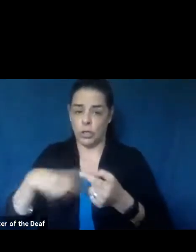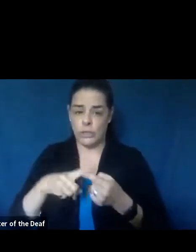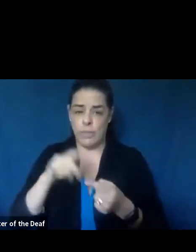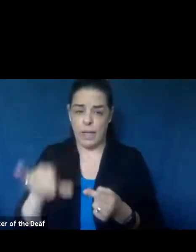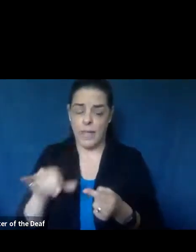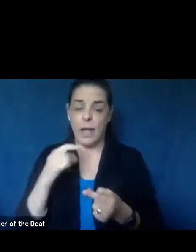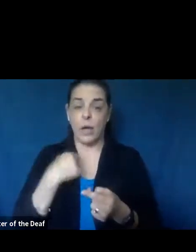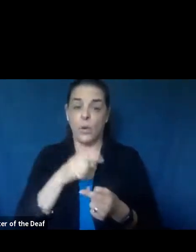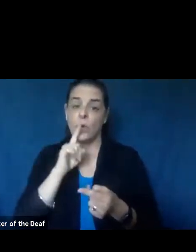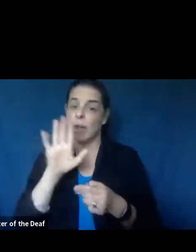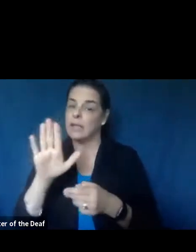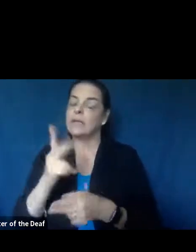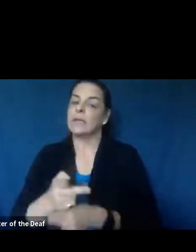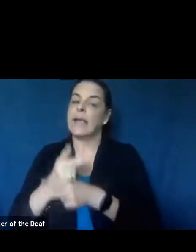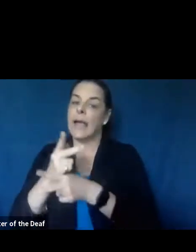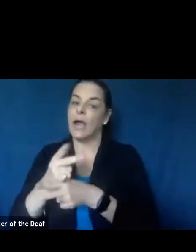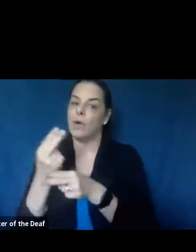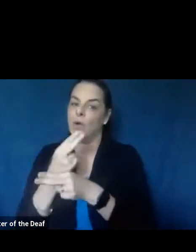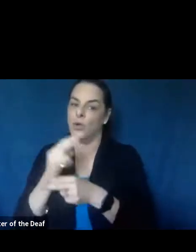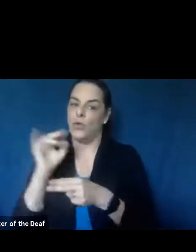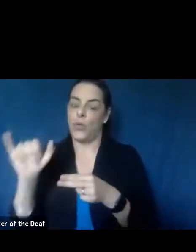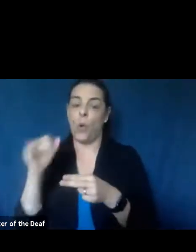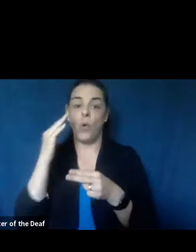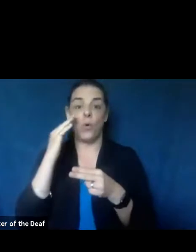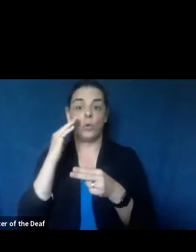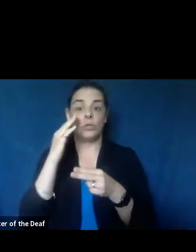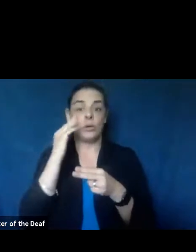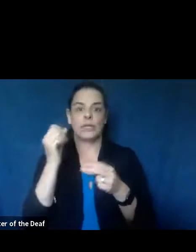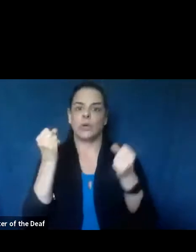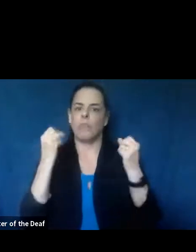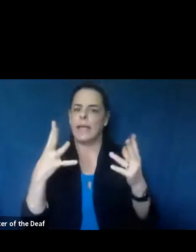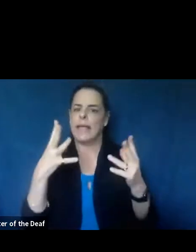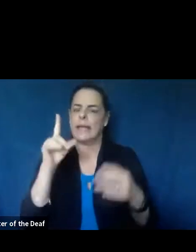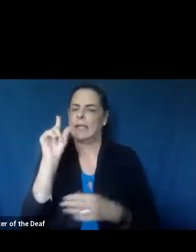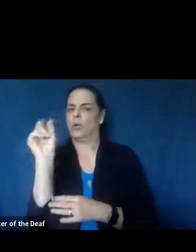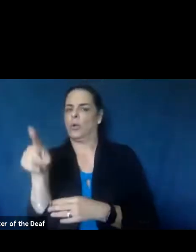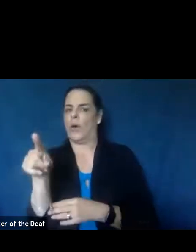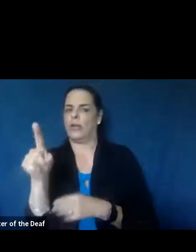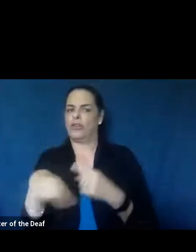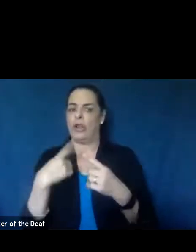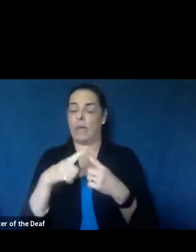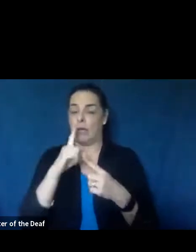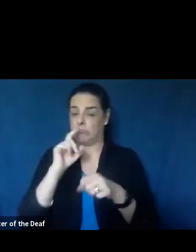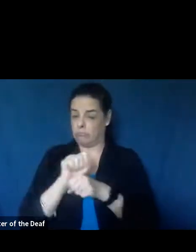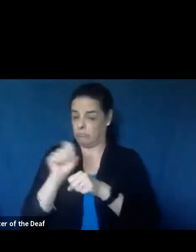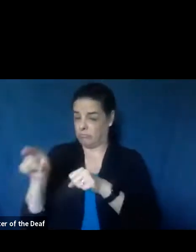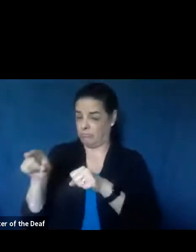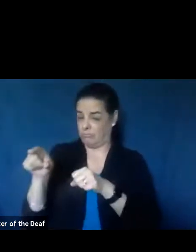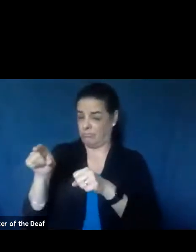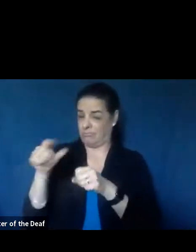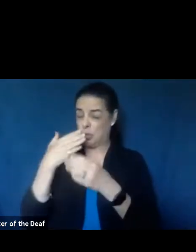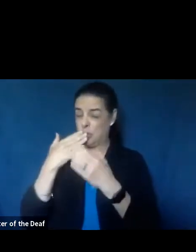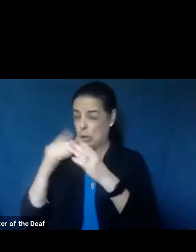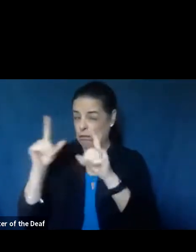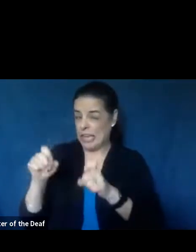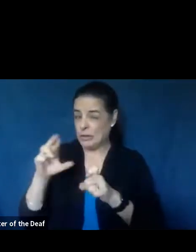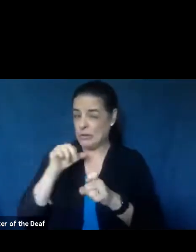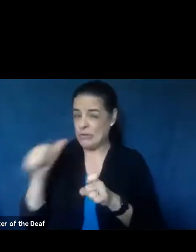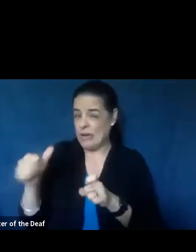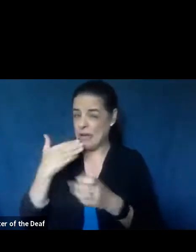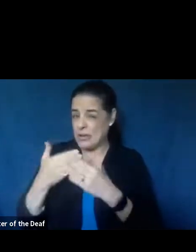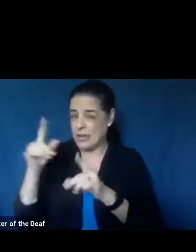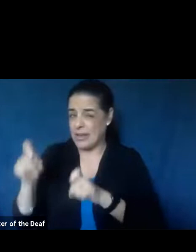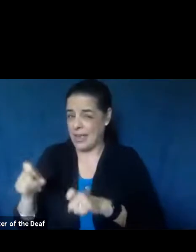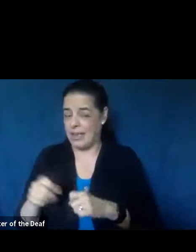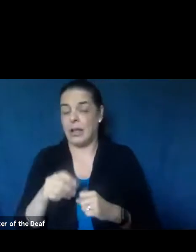really urging caution in use of those, because there are so many questions about the reliability of those tests. And